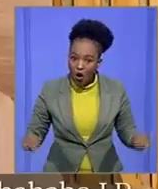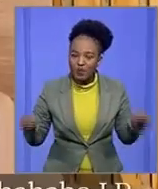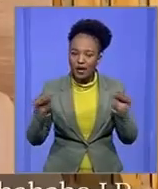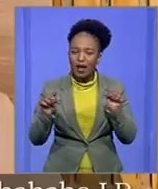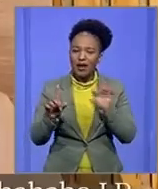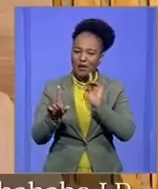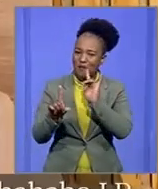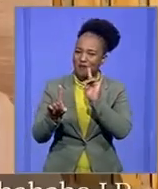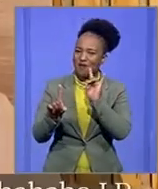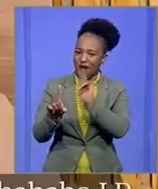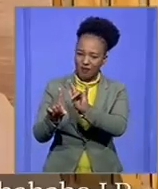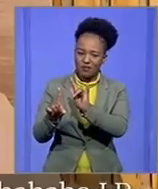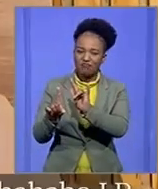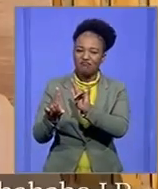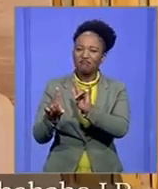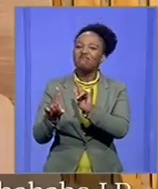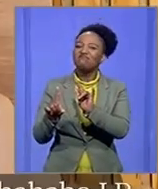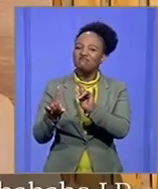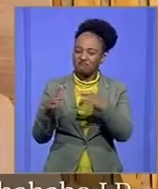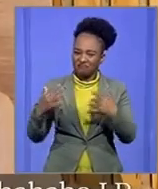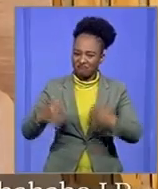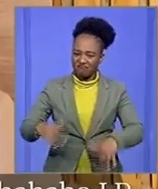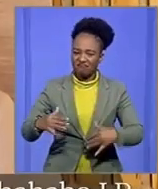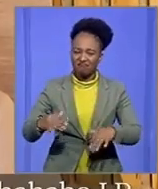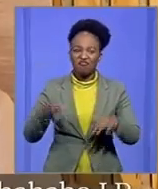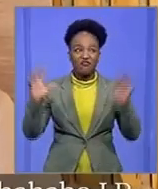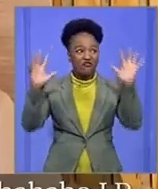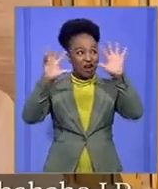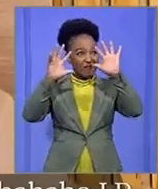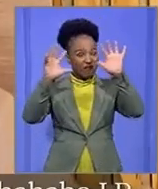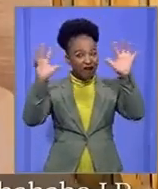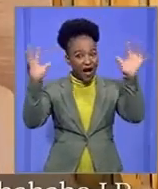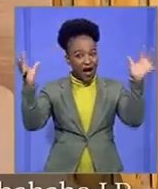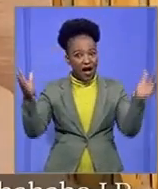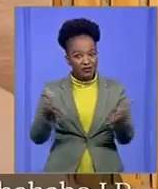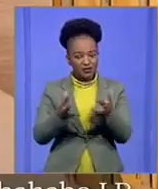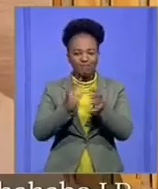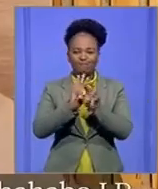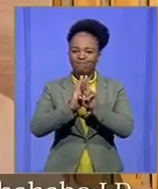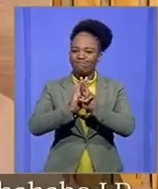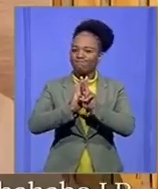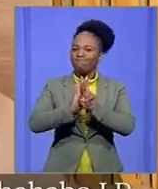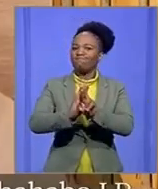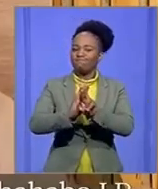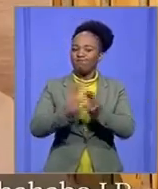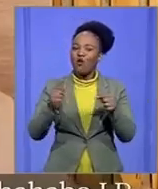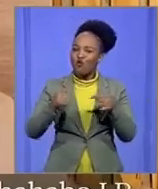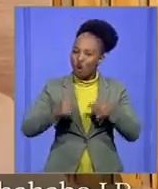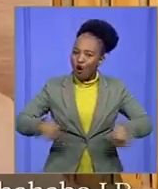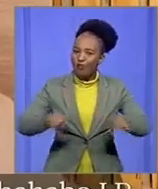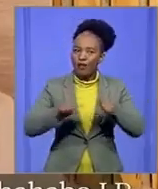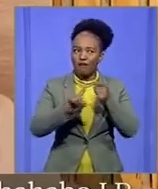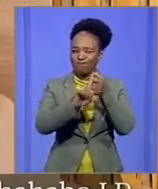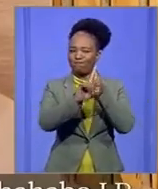bjale a ebile airport o golela lefase la borena rothe o go re lwela rothe Makhadzi ke ngwana wa